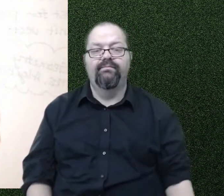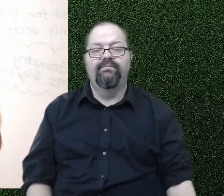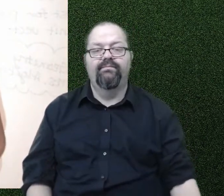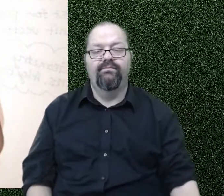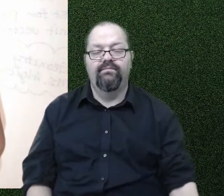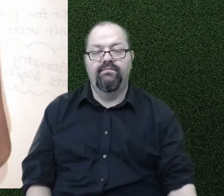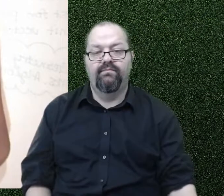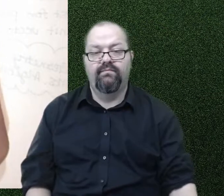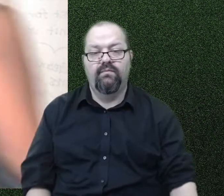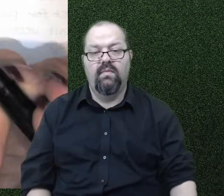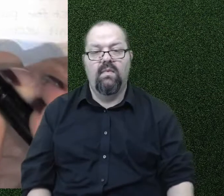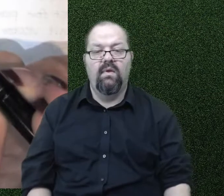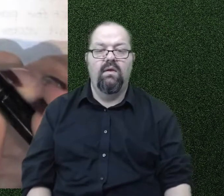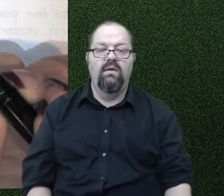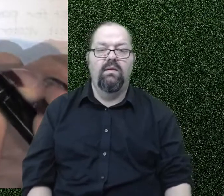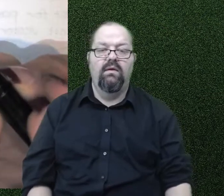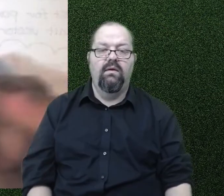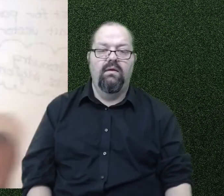v1.